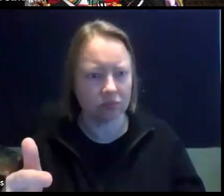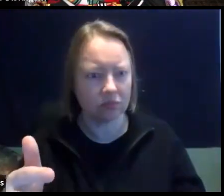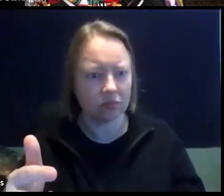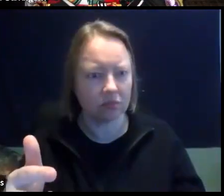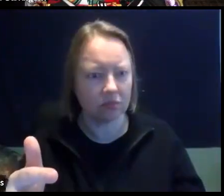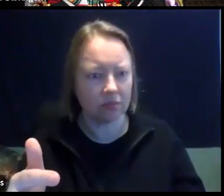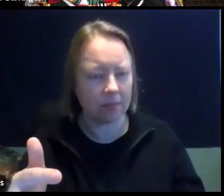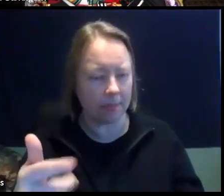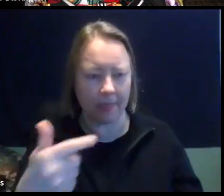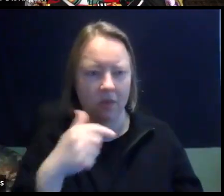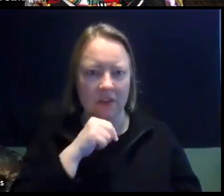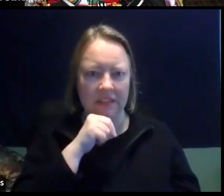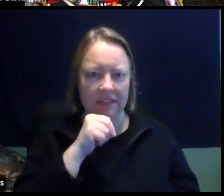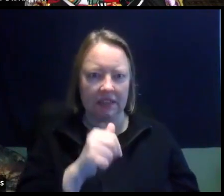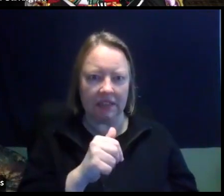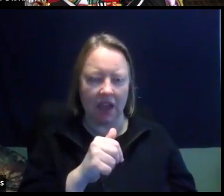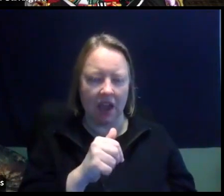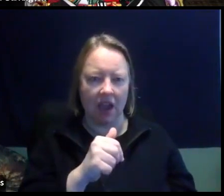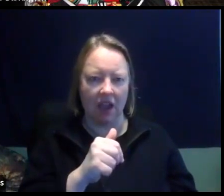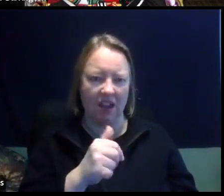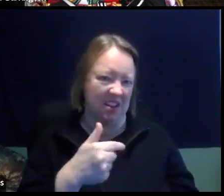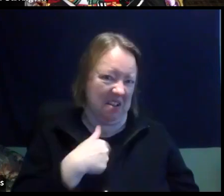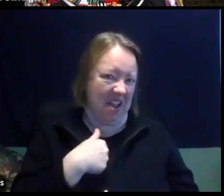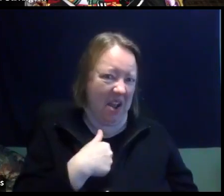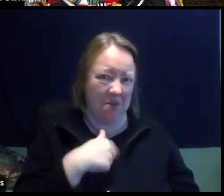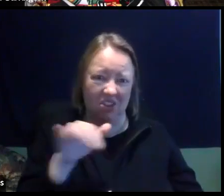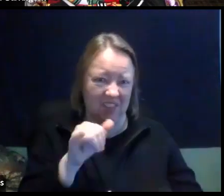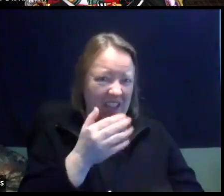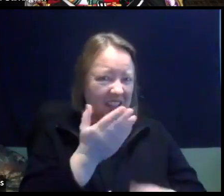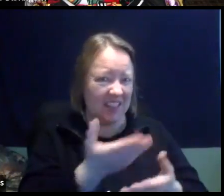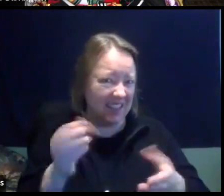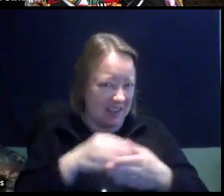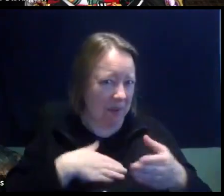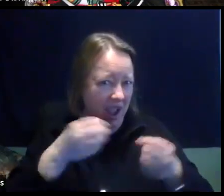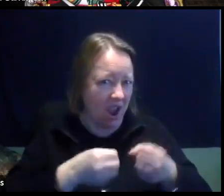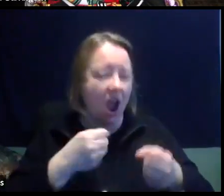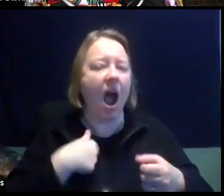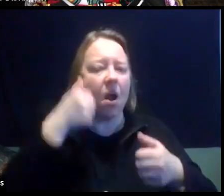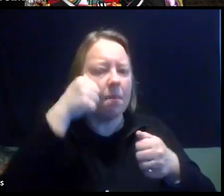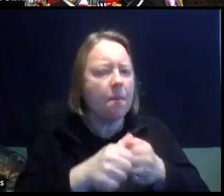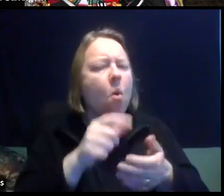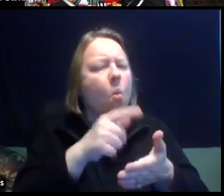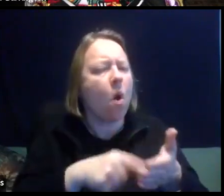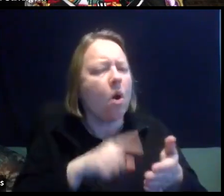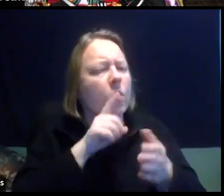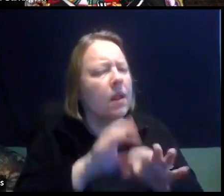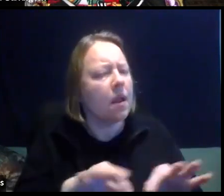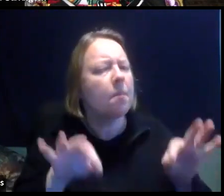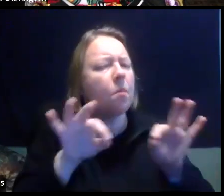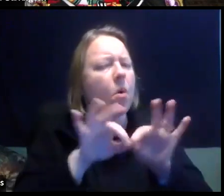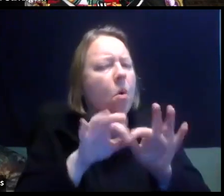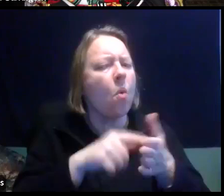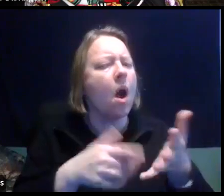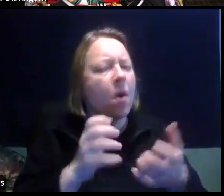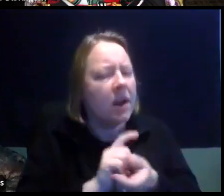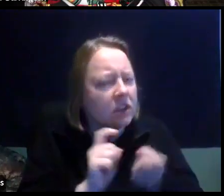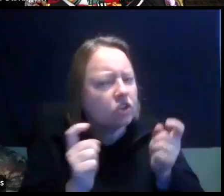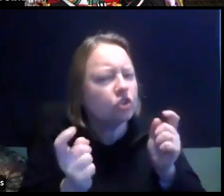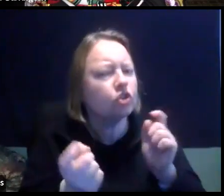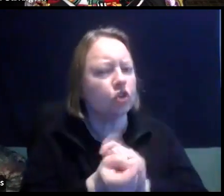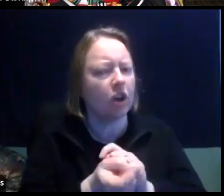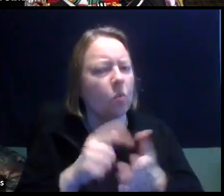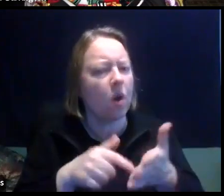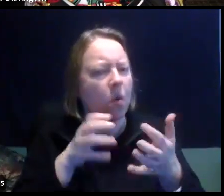from any other object in the car. I remembered what was important, what I wanted to change, what I wanted